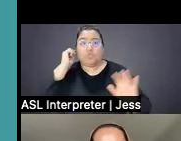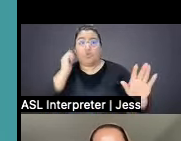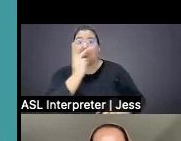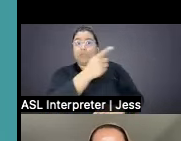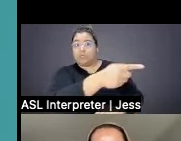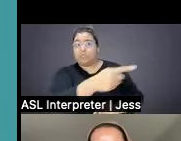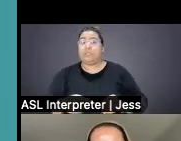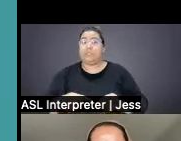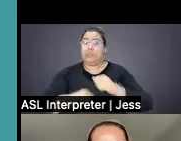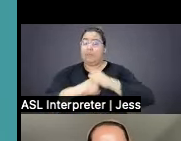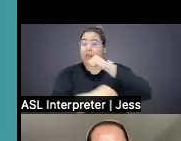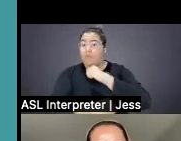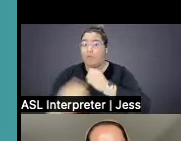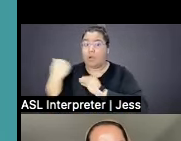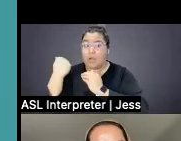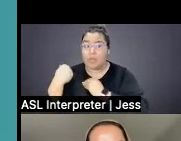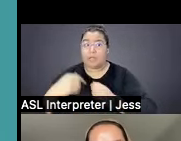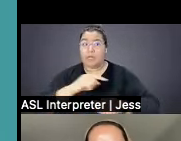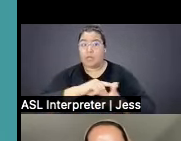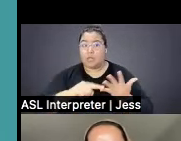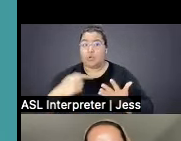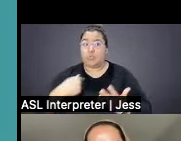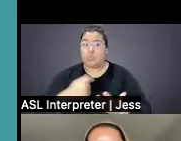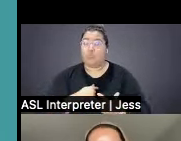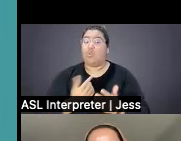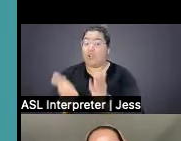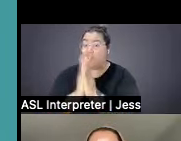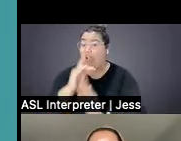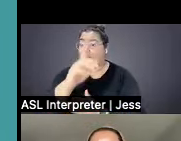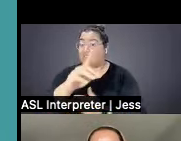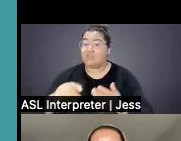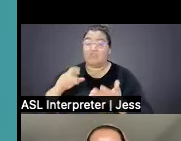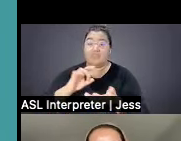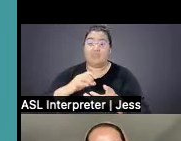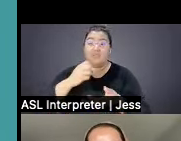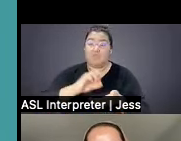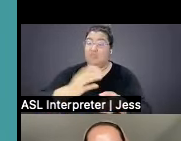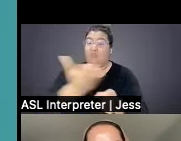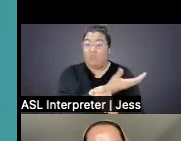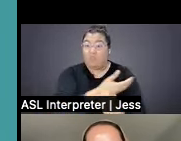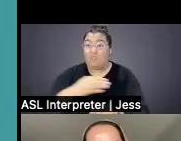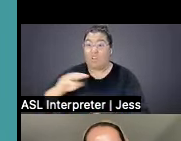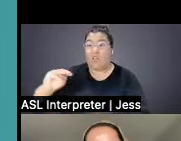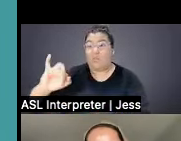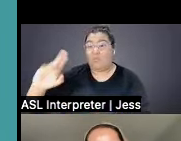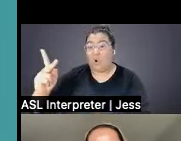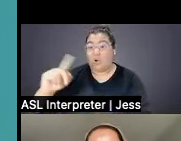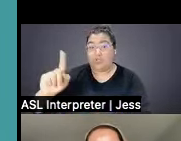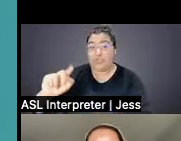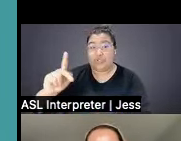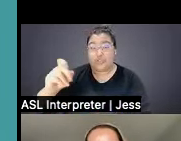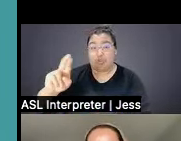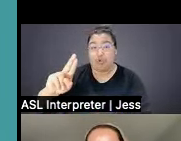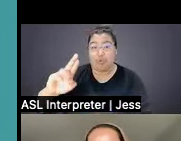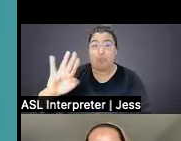5 actions for tech companies to take in defense of Black lives, and MediaJustice's